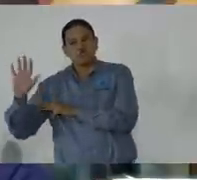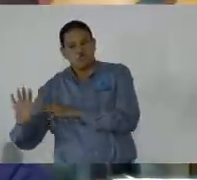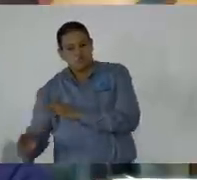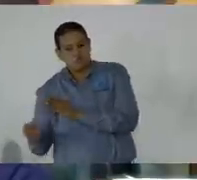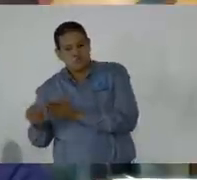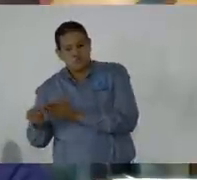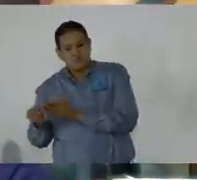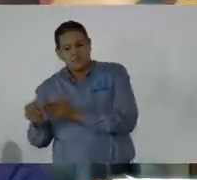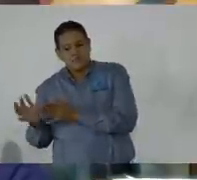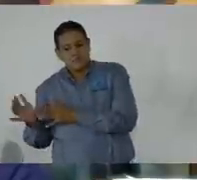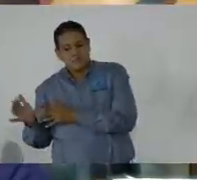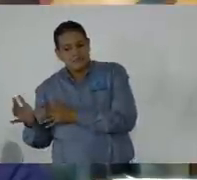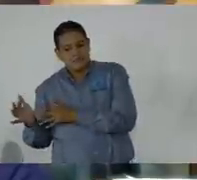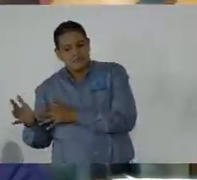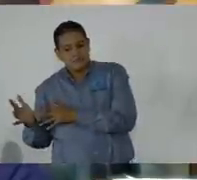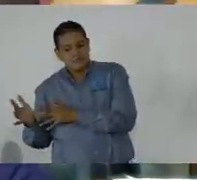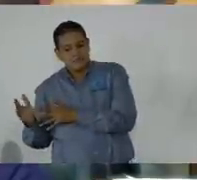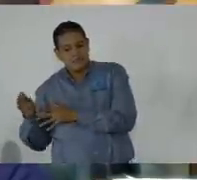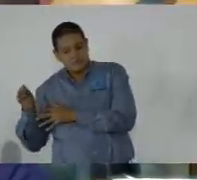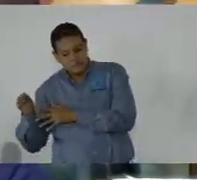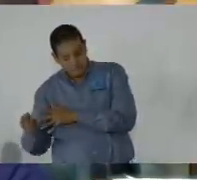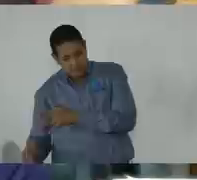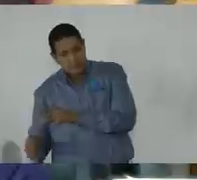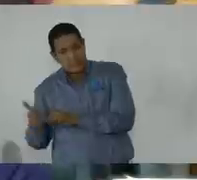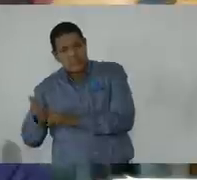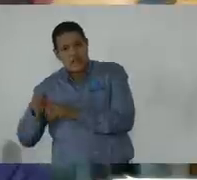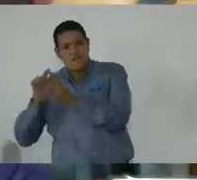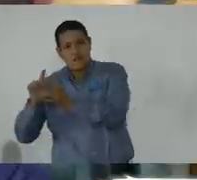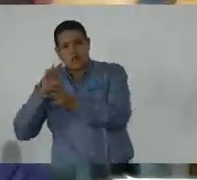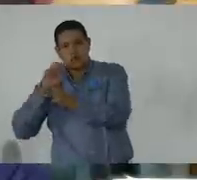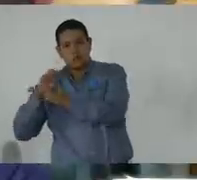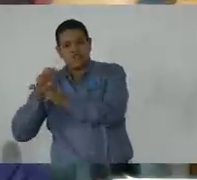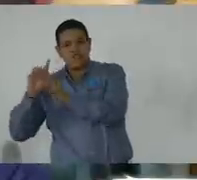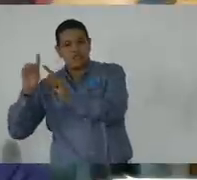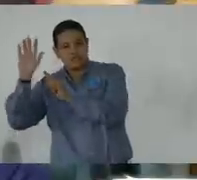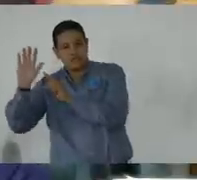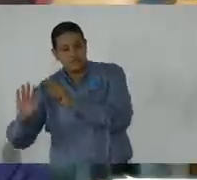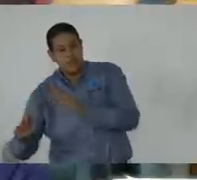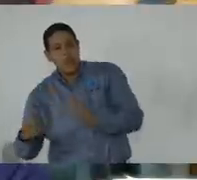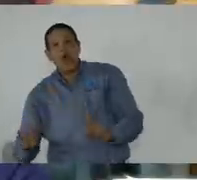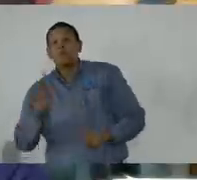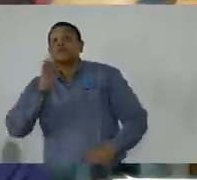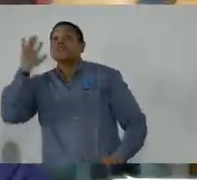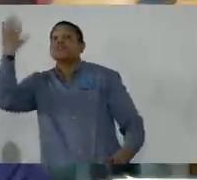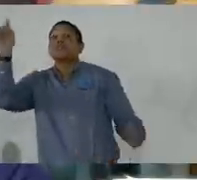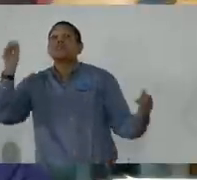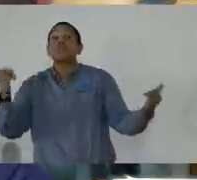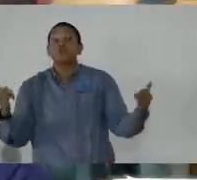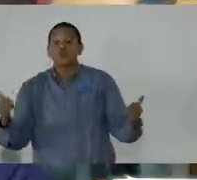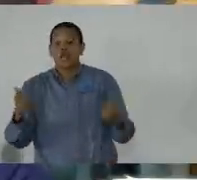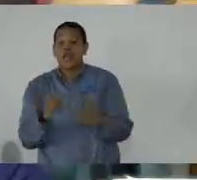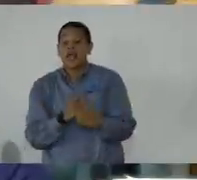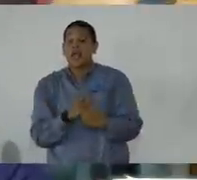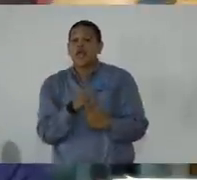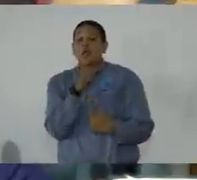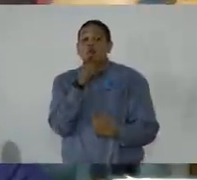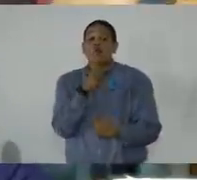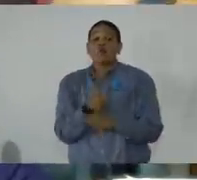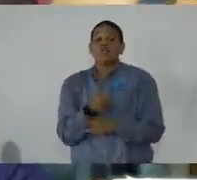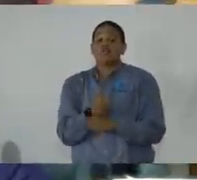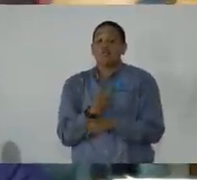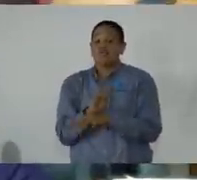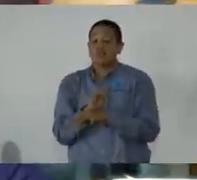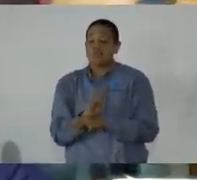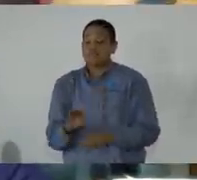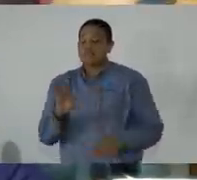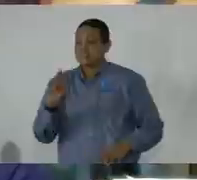appropriations as it relates to the sectoral element of it. And speakers today will be the Minister